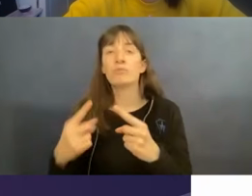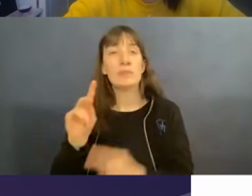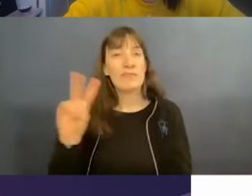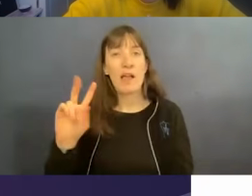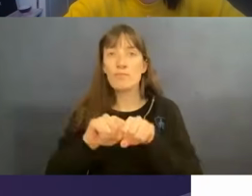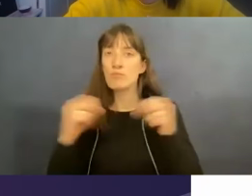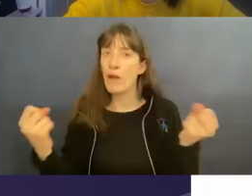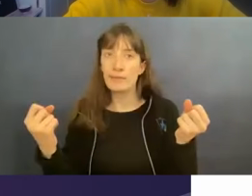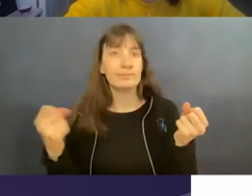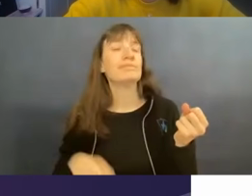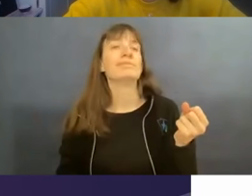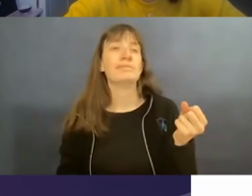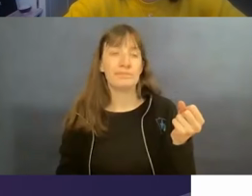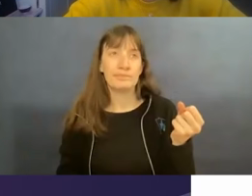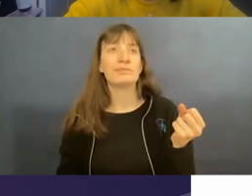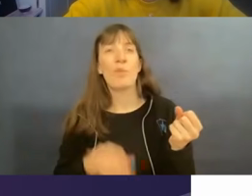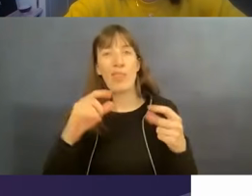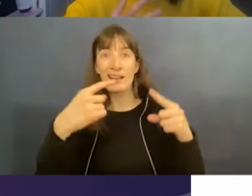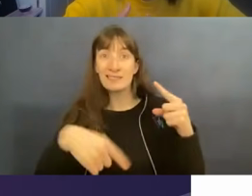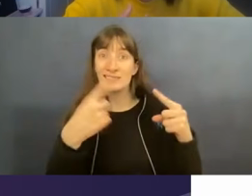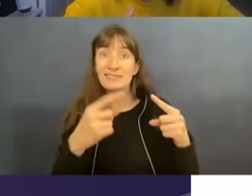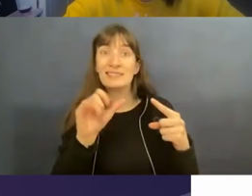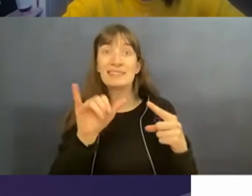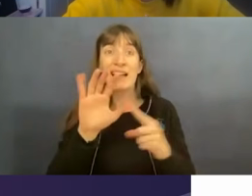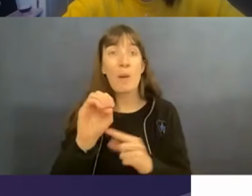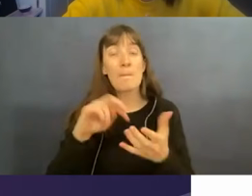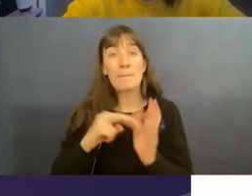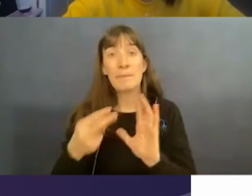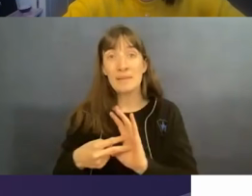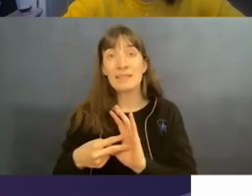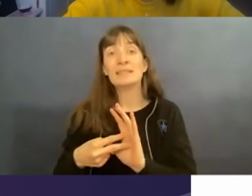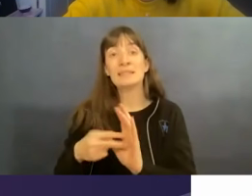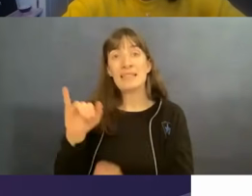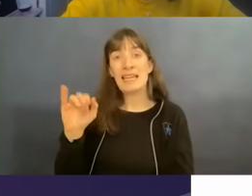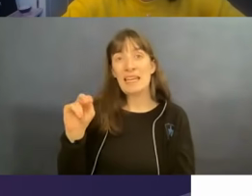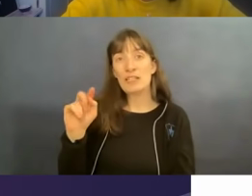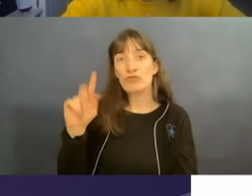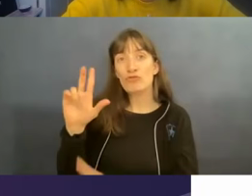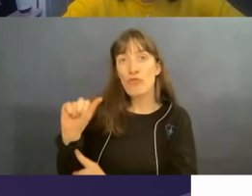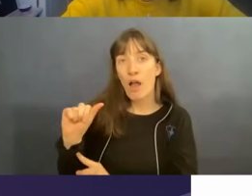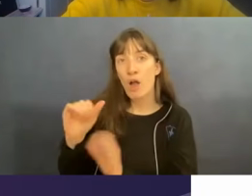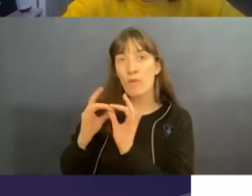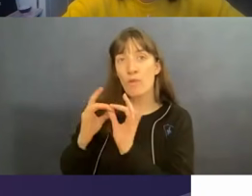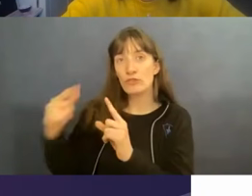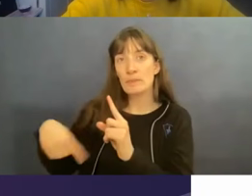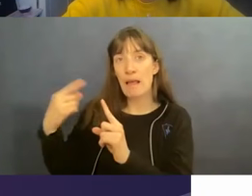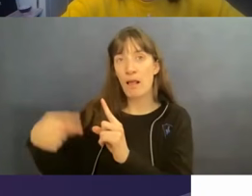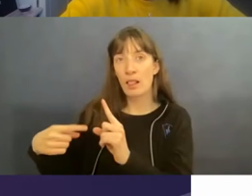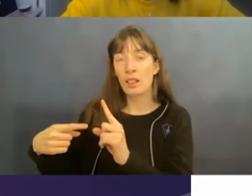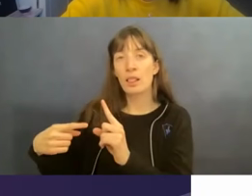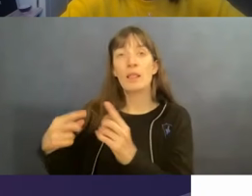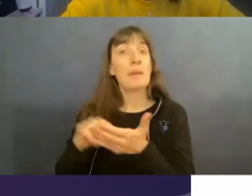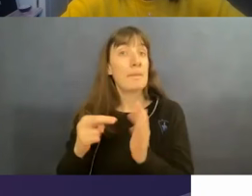in terms of that cycle, it's kind of referring to both the intra-relationship cycle, so the fact that it takes